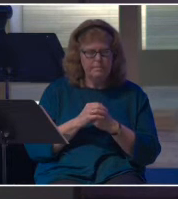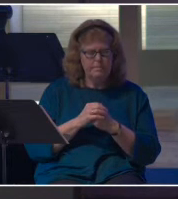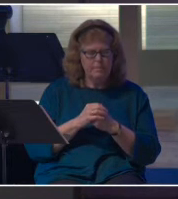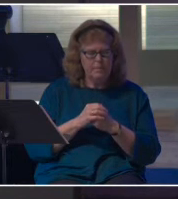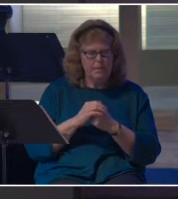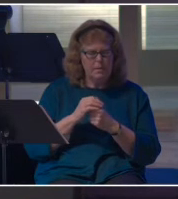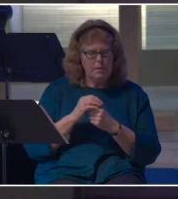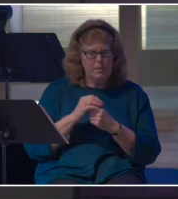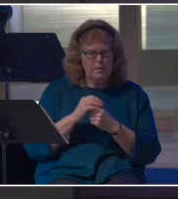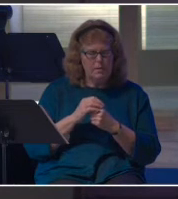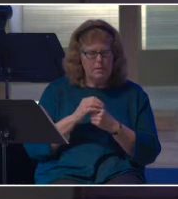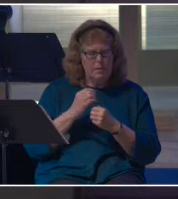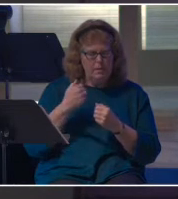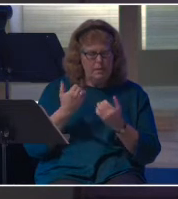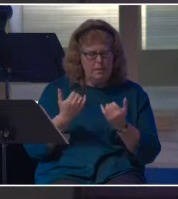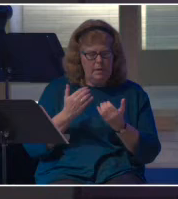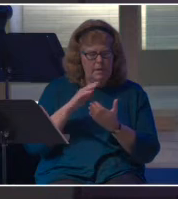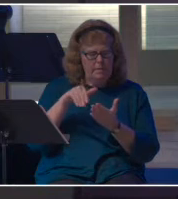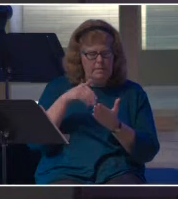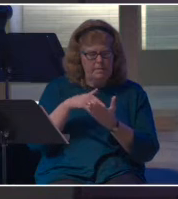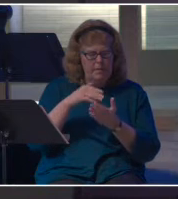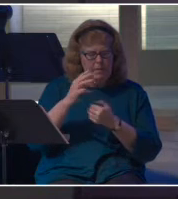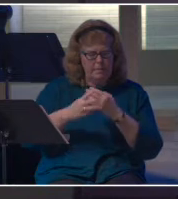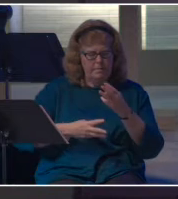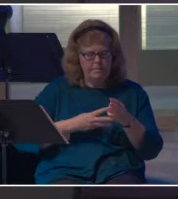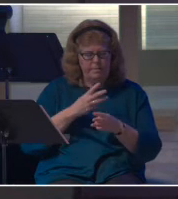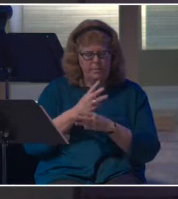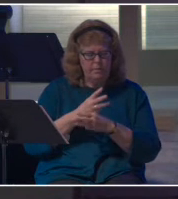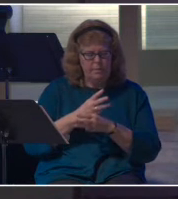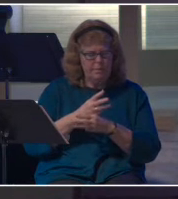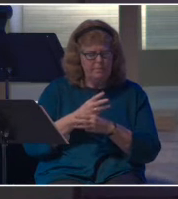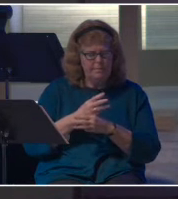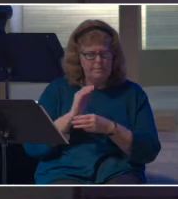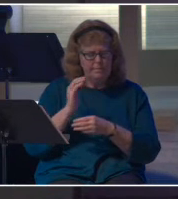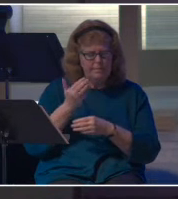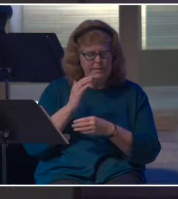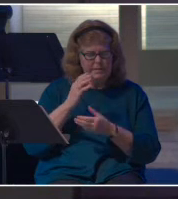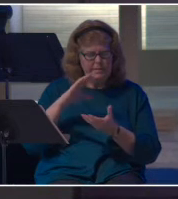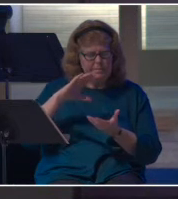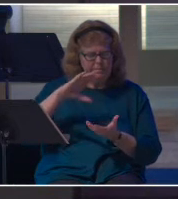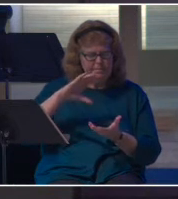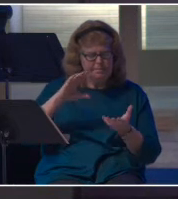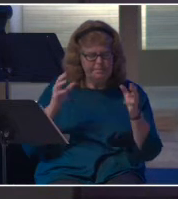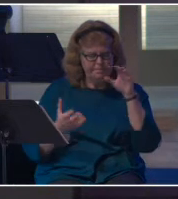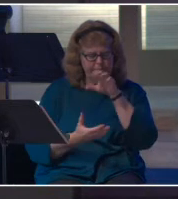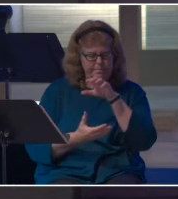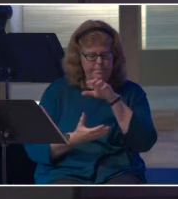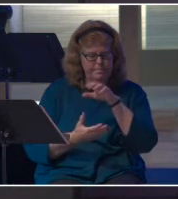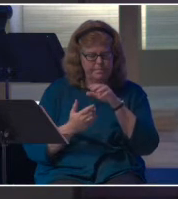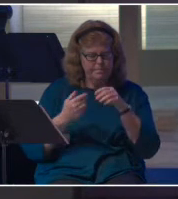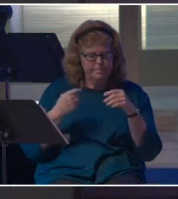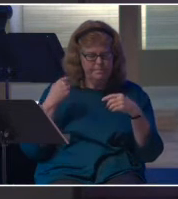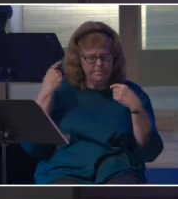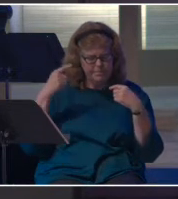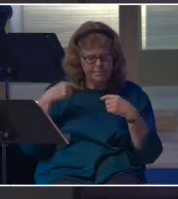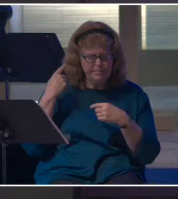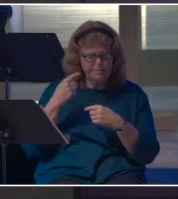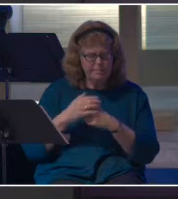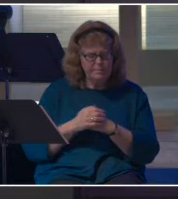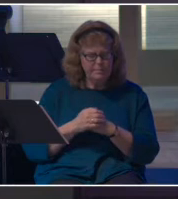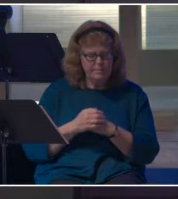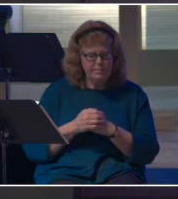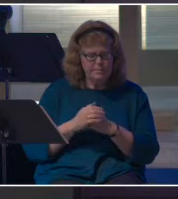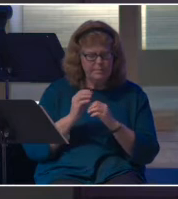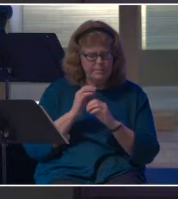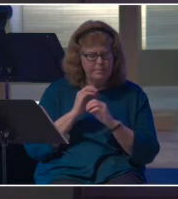And that, Lord, in the midst of a world that seems upside down and crazy, and that there's